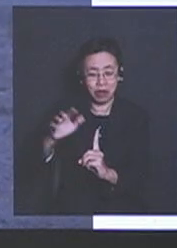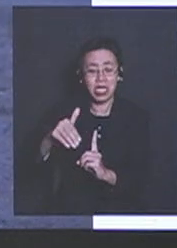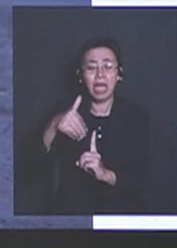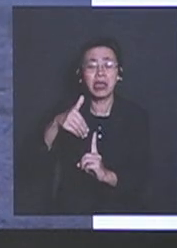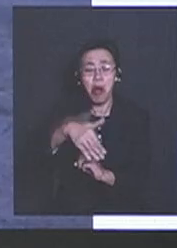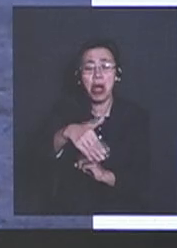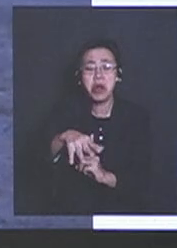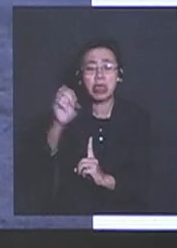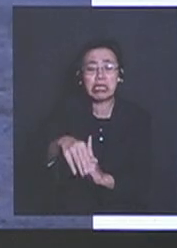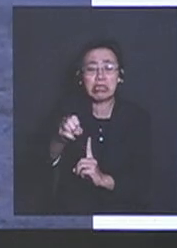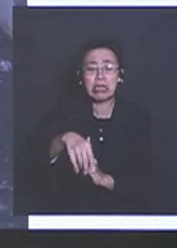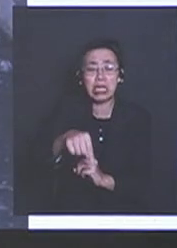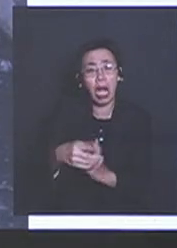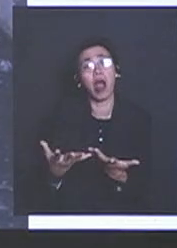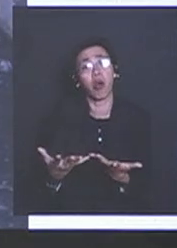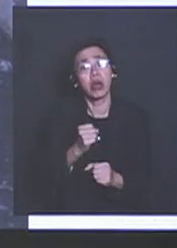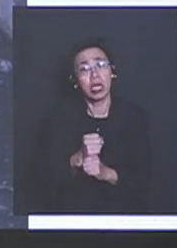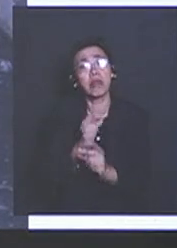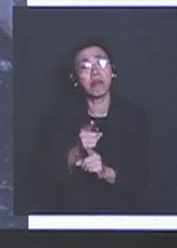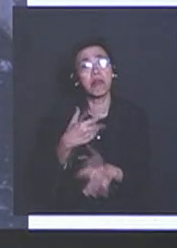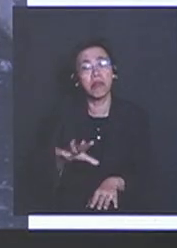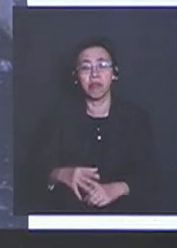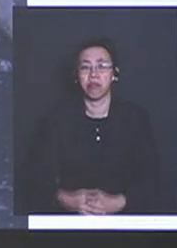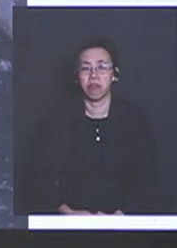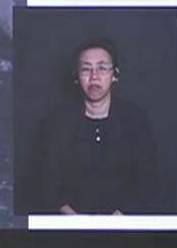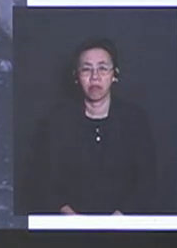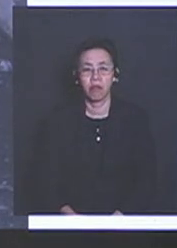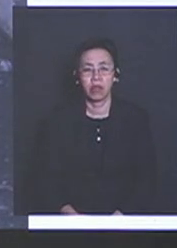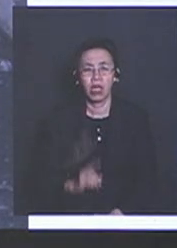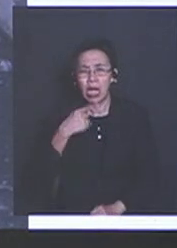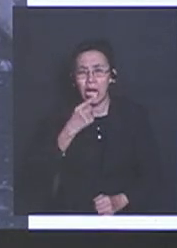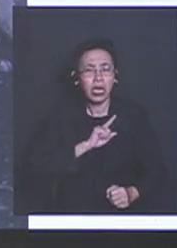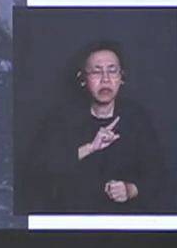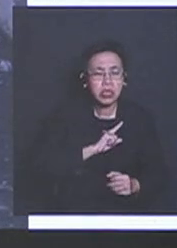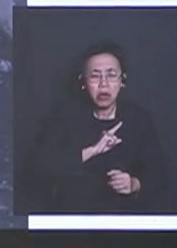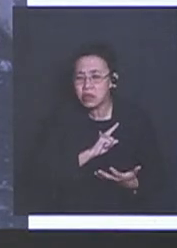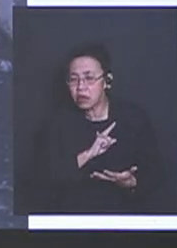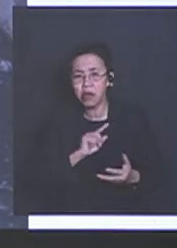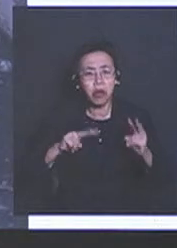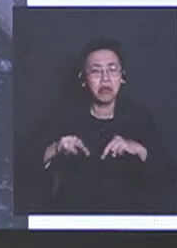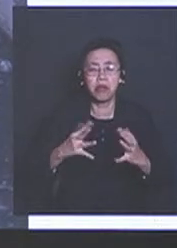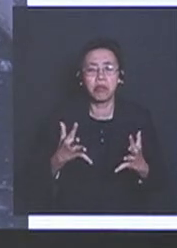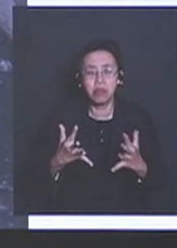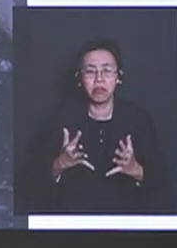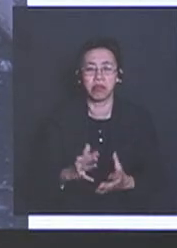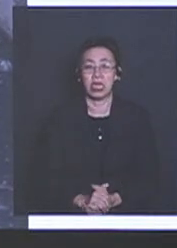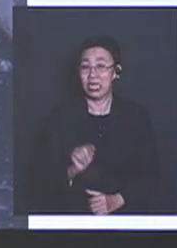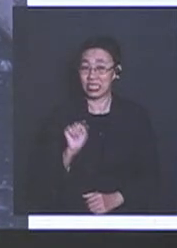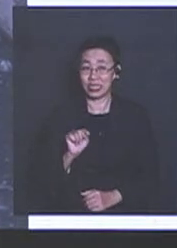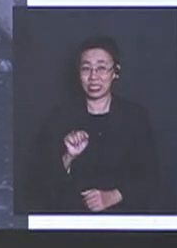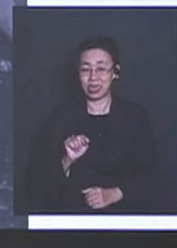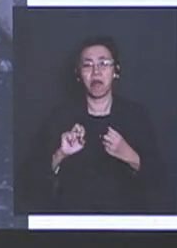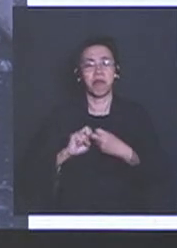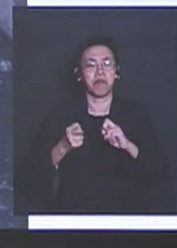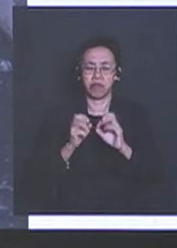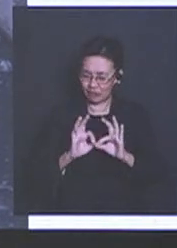you know, it's like there's no ownership. This canal is very obvious problem like as well, because when